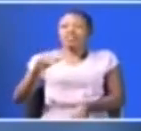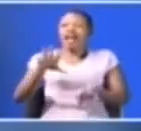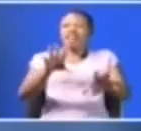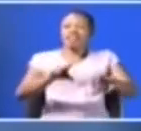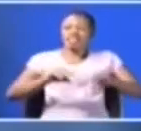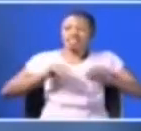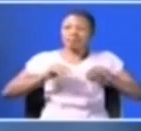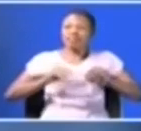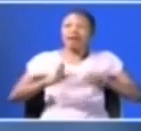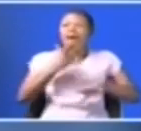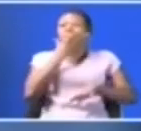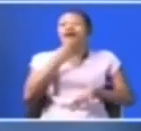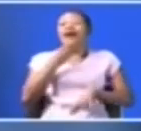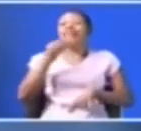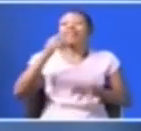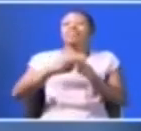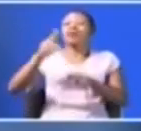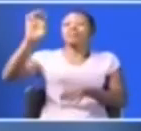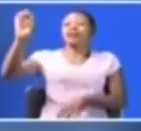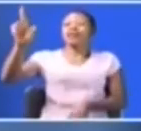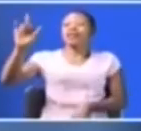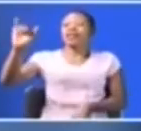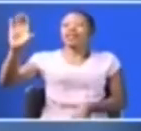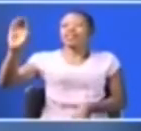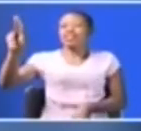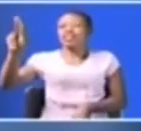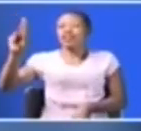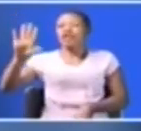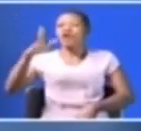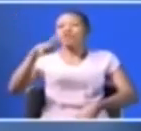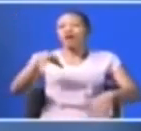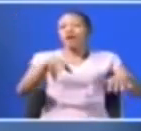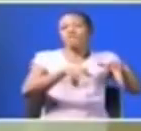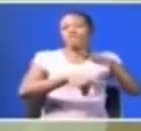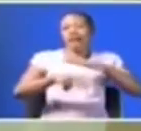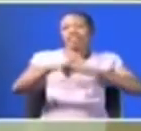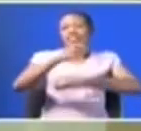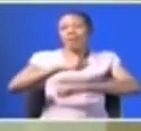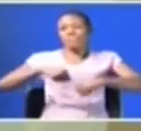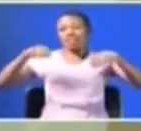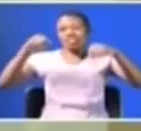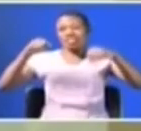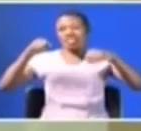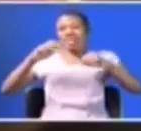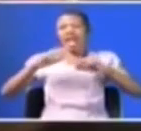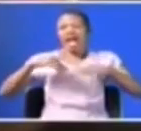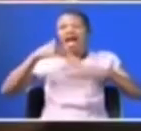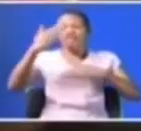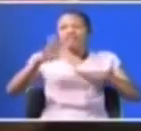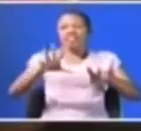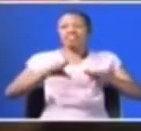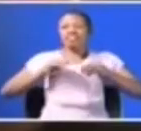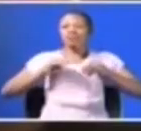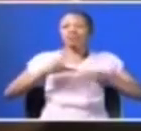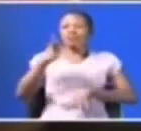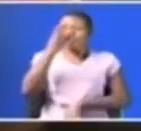candidature of businessman Eric Ruto for the post of first vice president. Speaking after the endorsement at a Kisumu hotel,